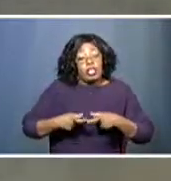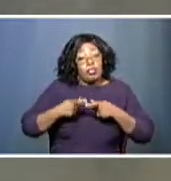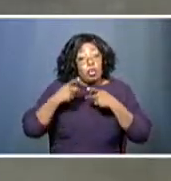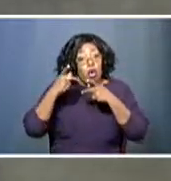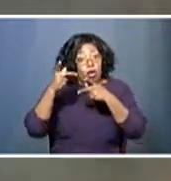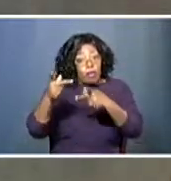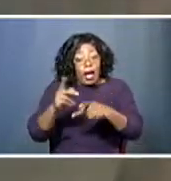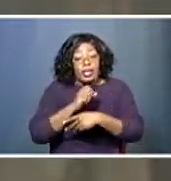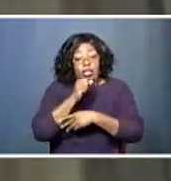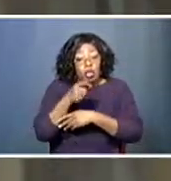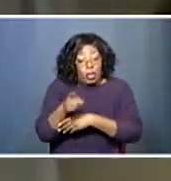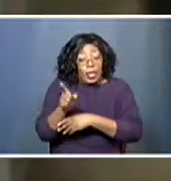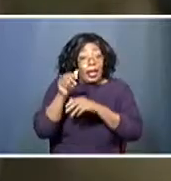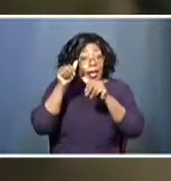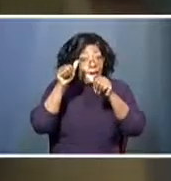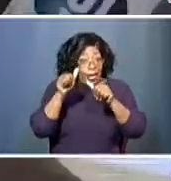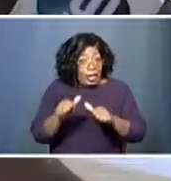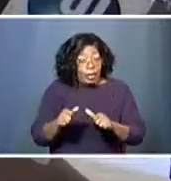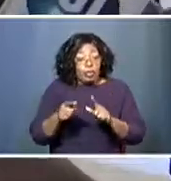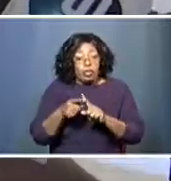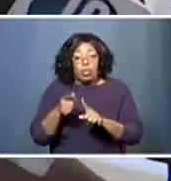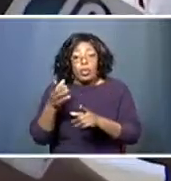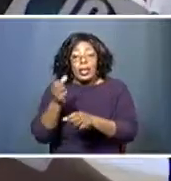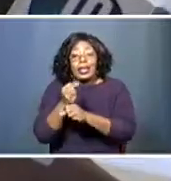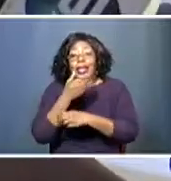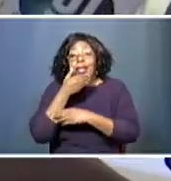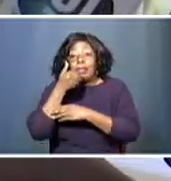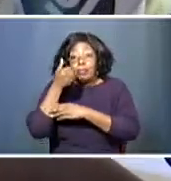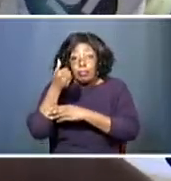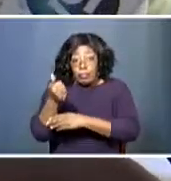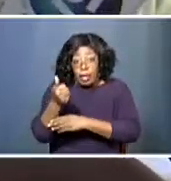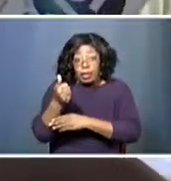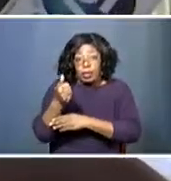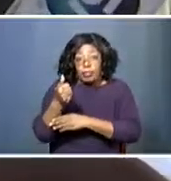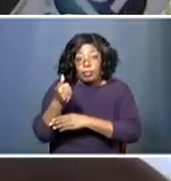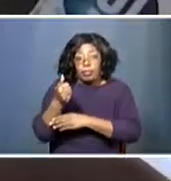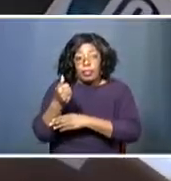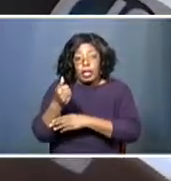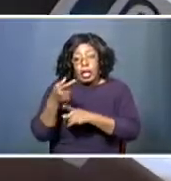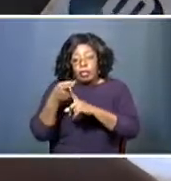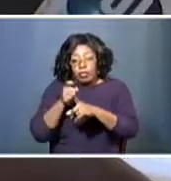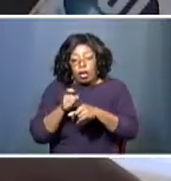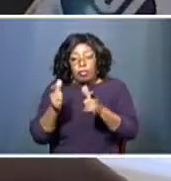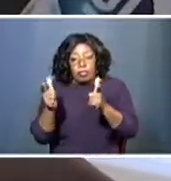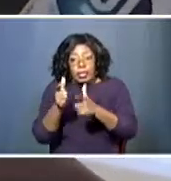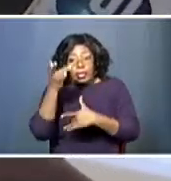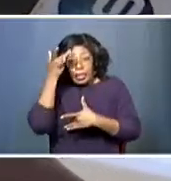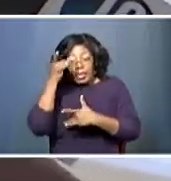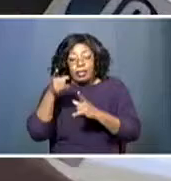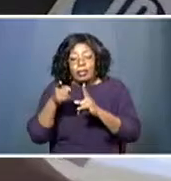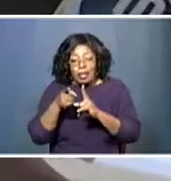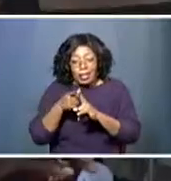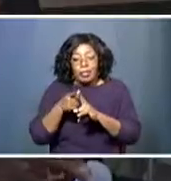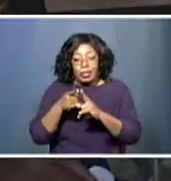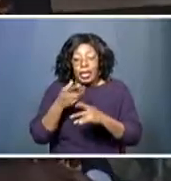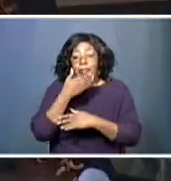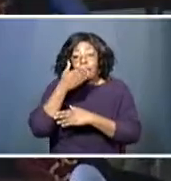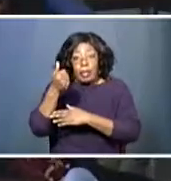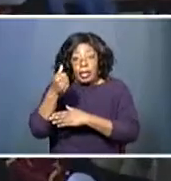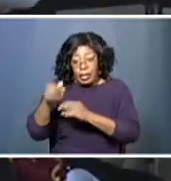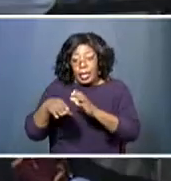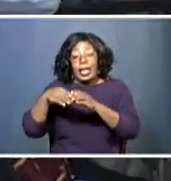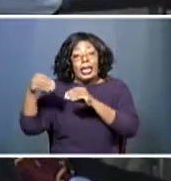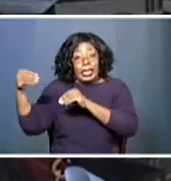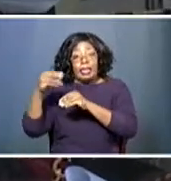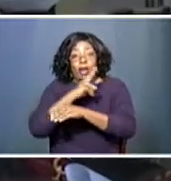to ensure that they're able to recuperate and go from moderately ill to be able to be discharged from hospital. With